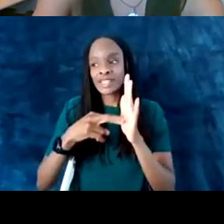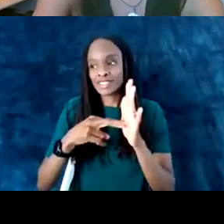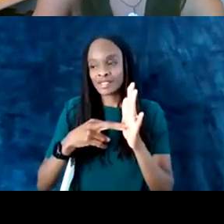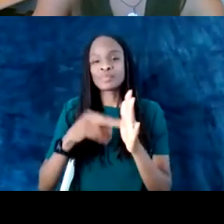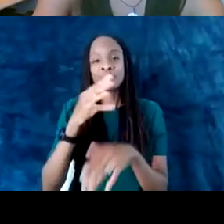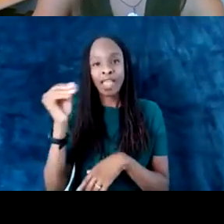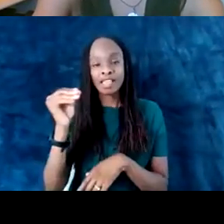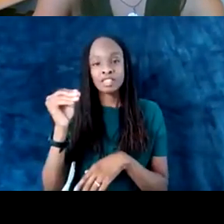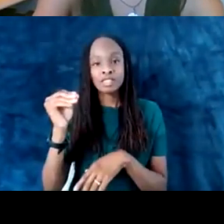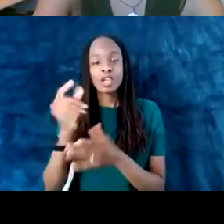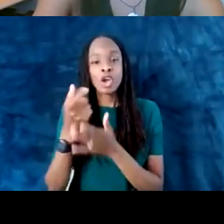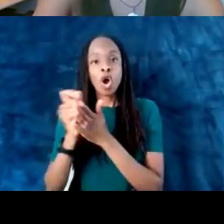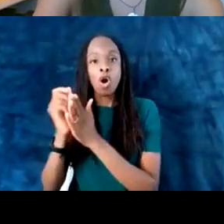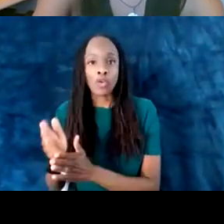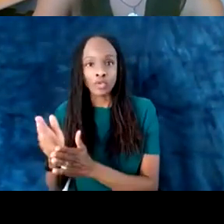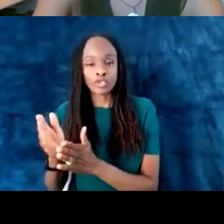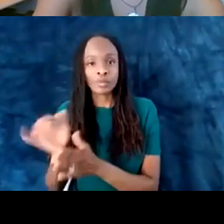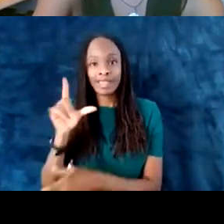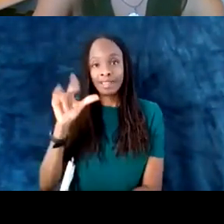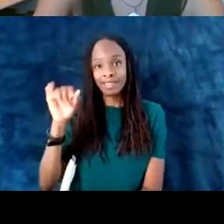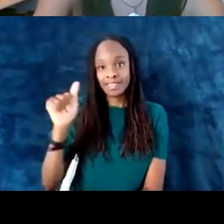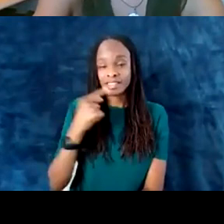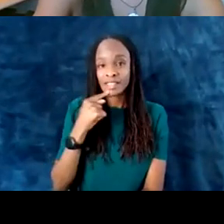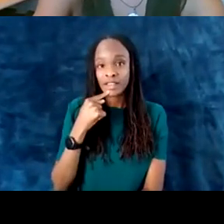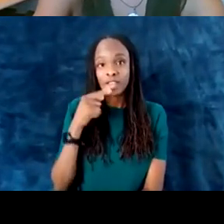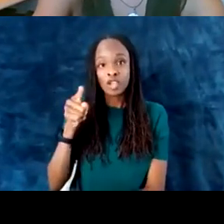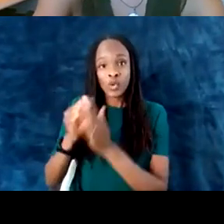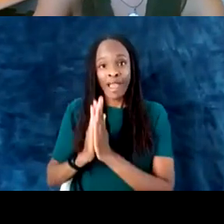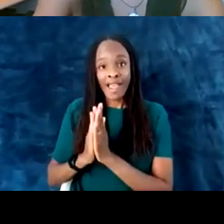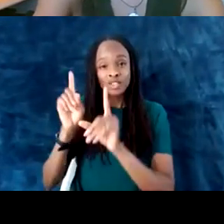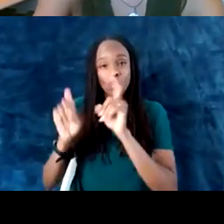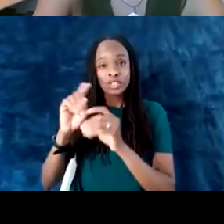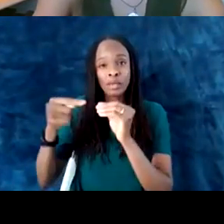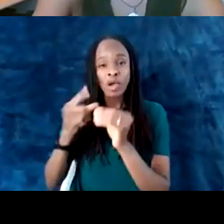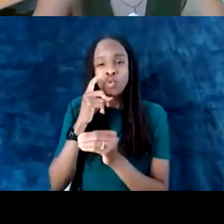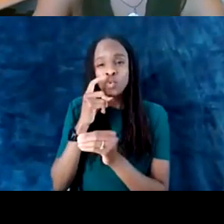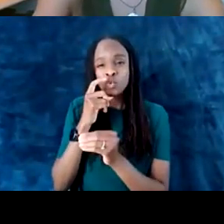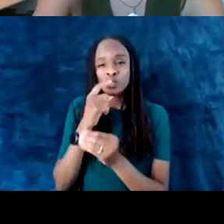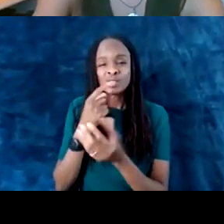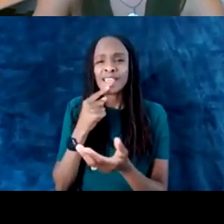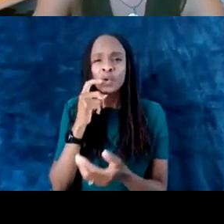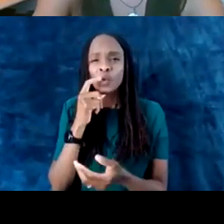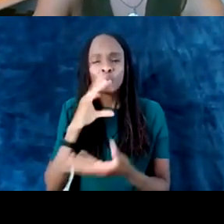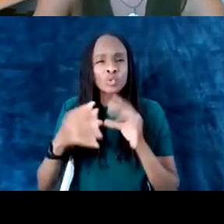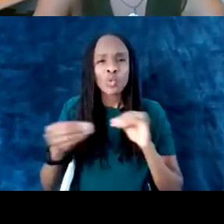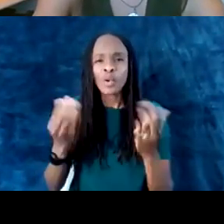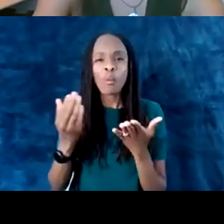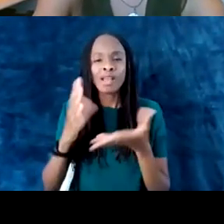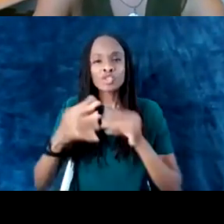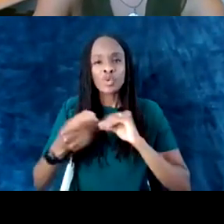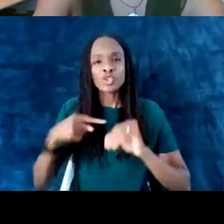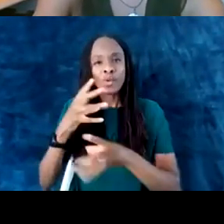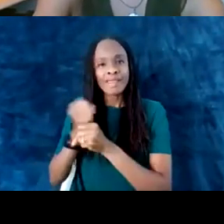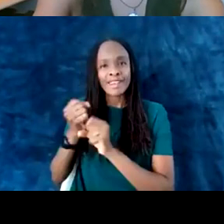and authorship. You know, as Lisa said, you ask questions about who's telling whose stories or what stories are we receiving